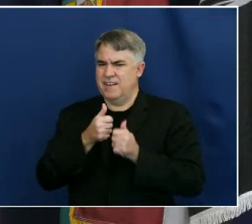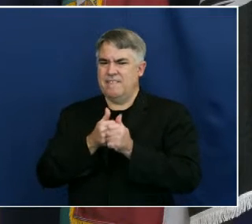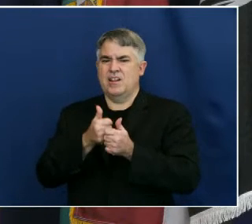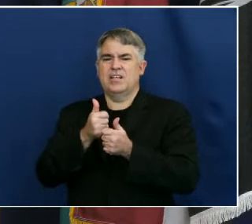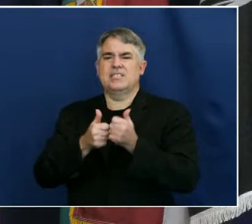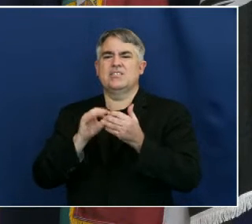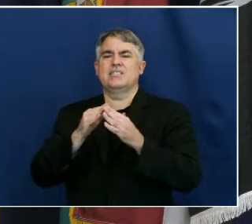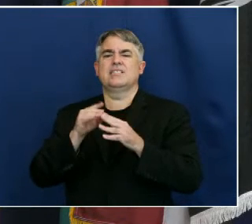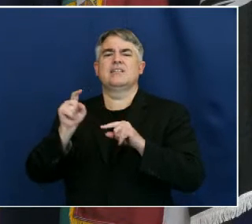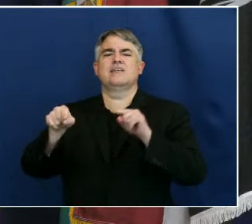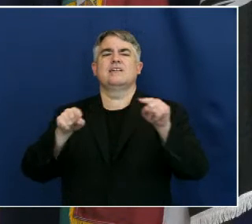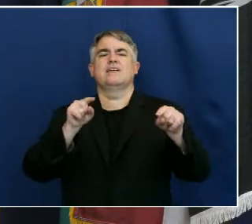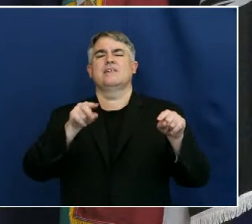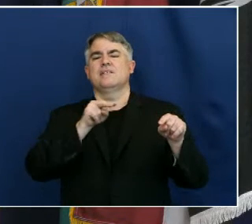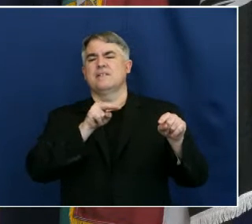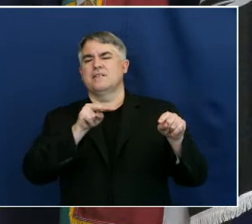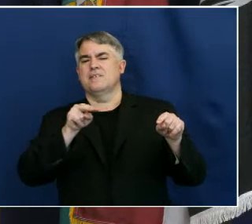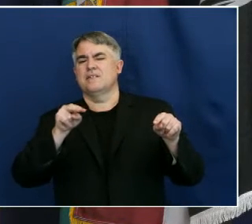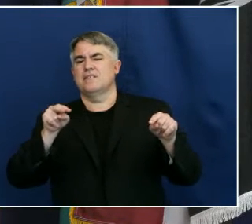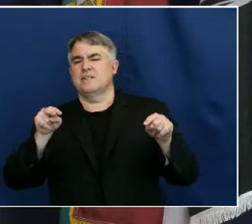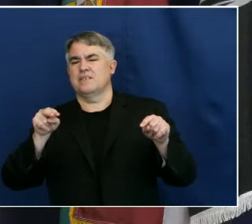we had seen that